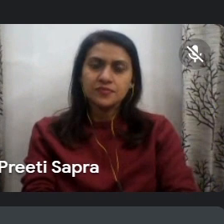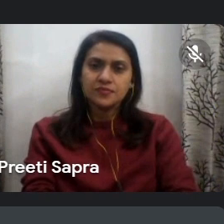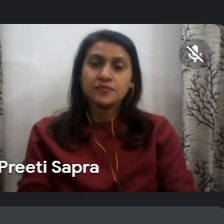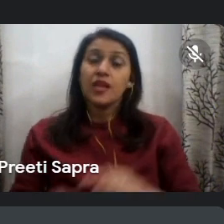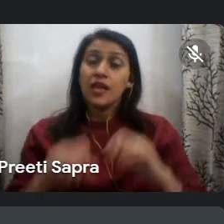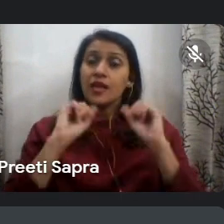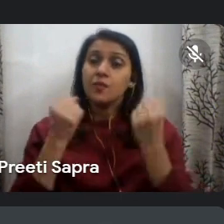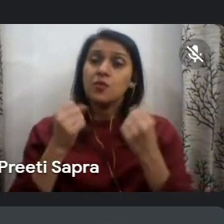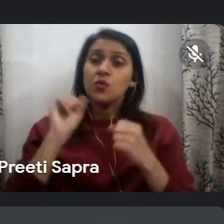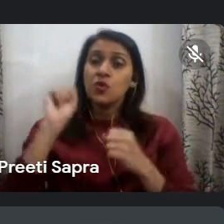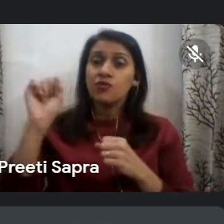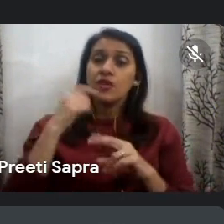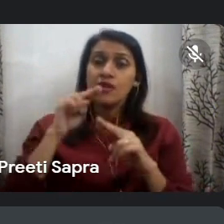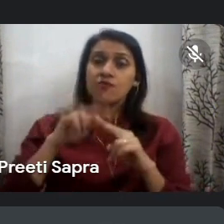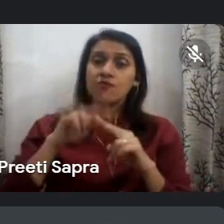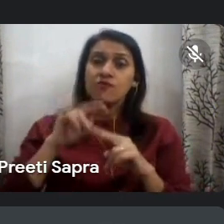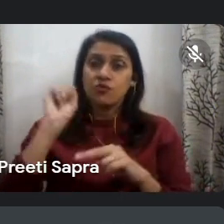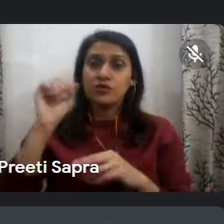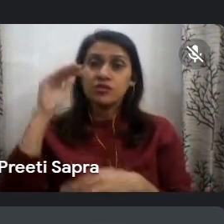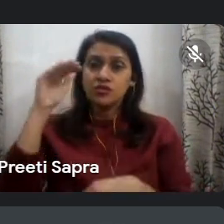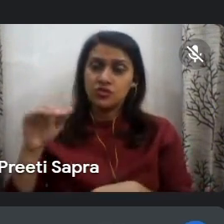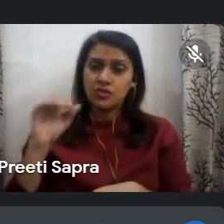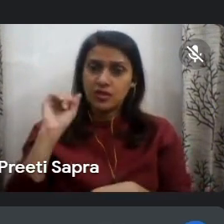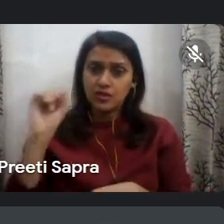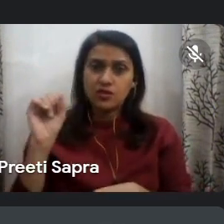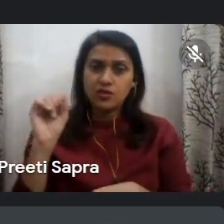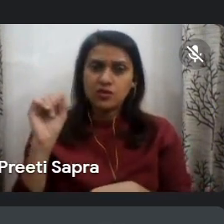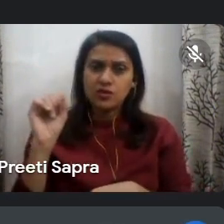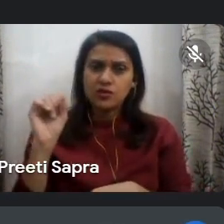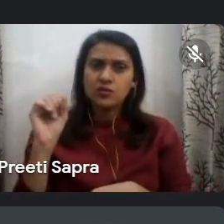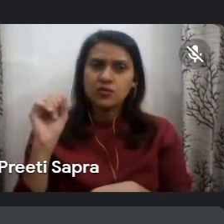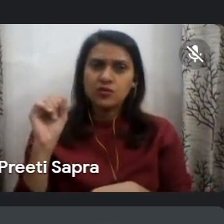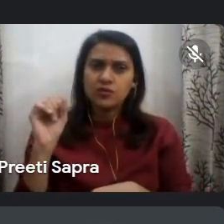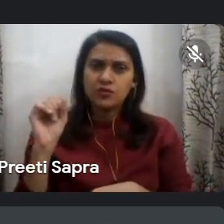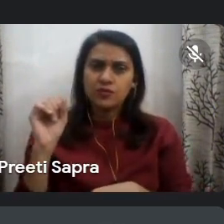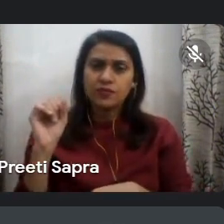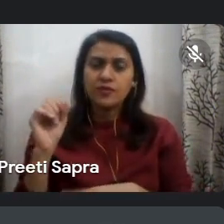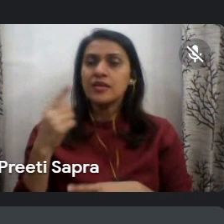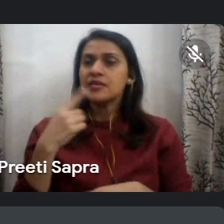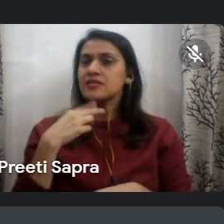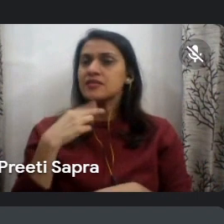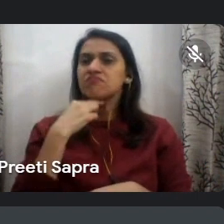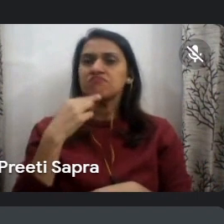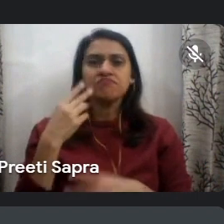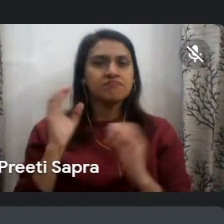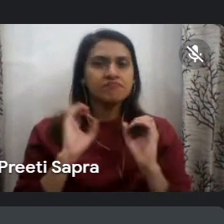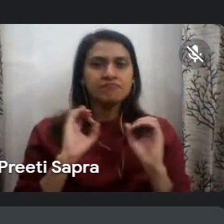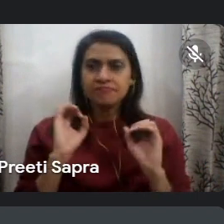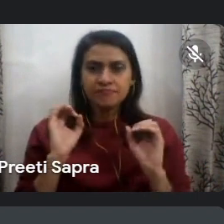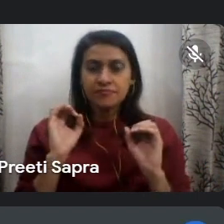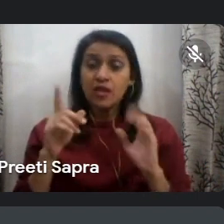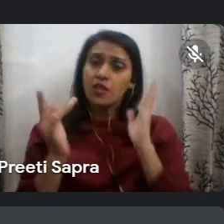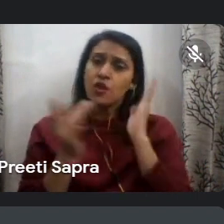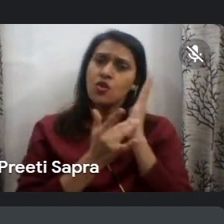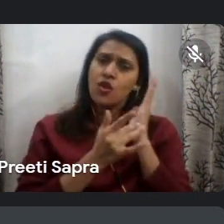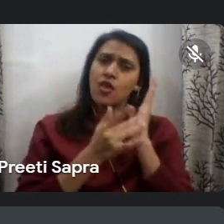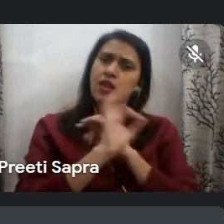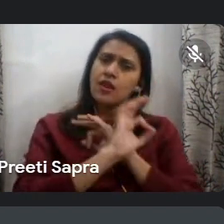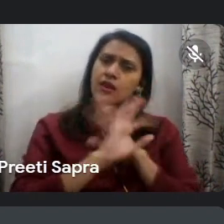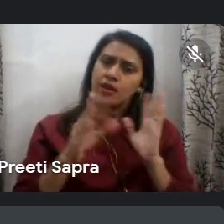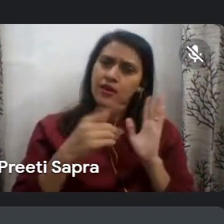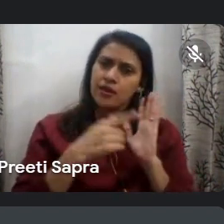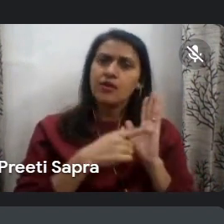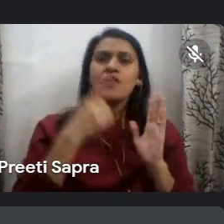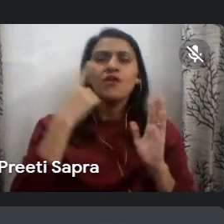if your child, or if the child you are using as Yeah. reference is a non-speaker, then there are also technologies that are available